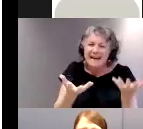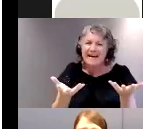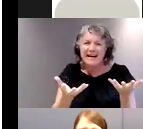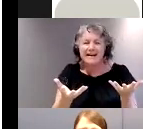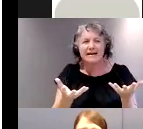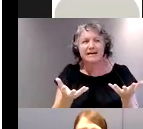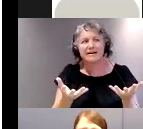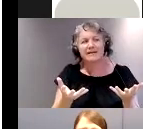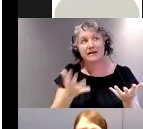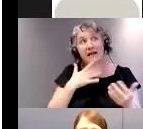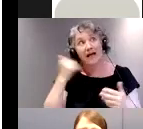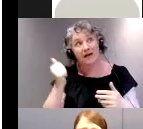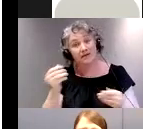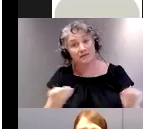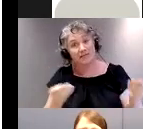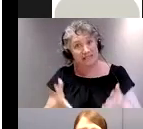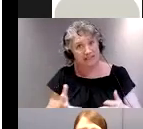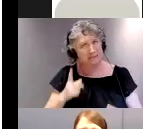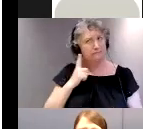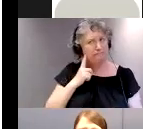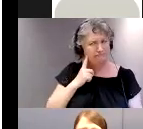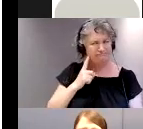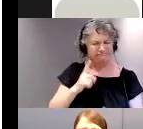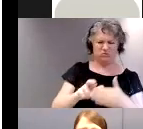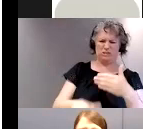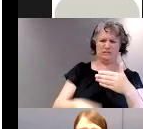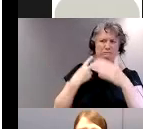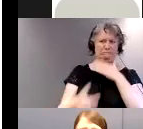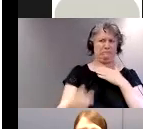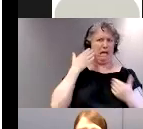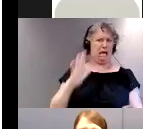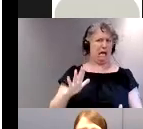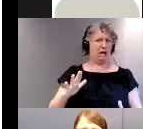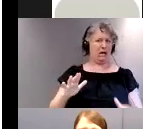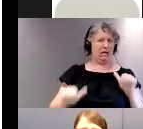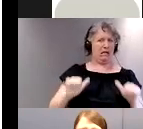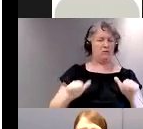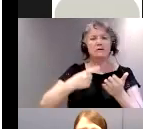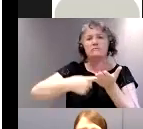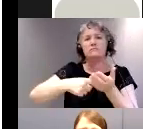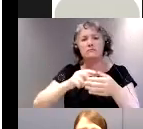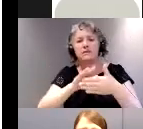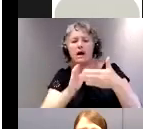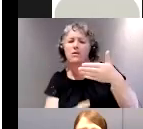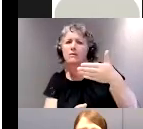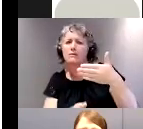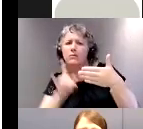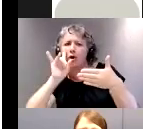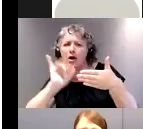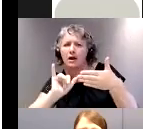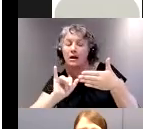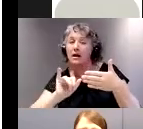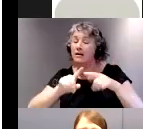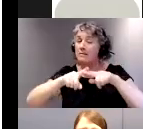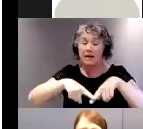about elder mediation. And when I hear about it, I don't know what the outcome will be. And we're going to talk about some of those outcomes today. But the outcomes are very different.